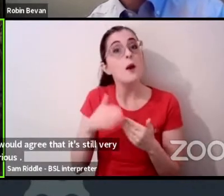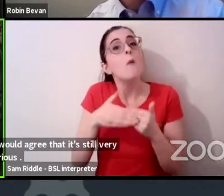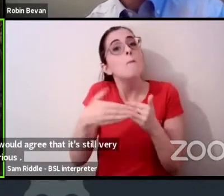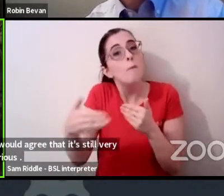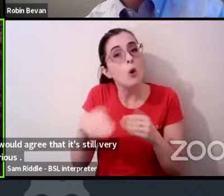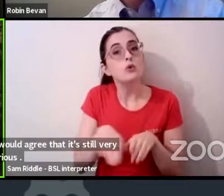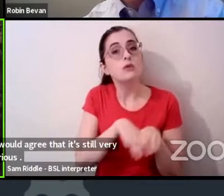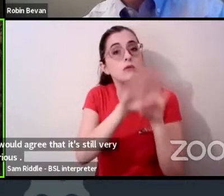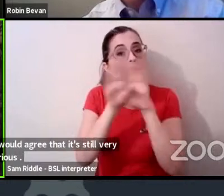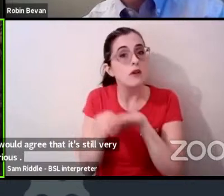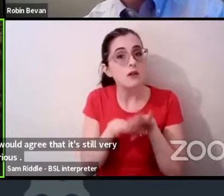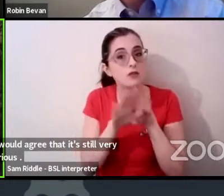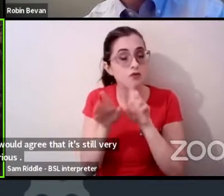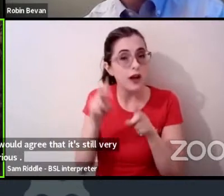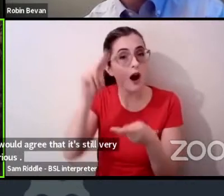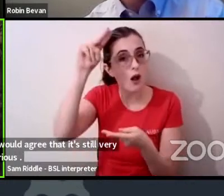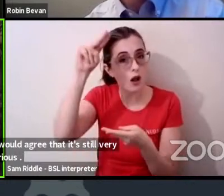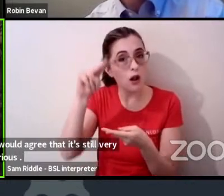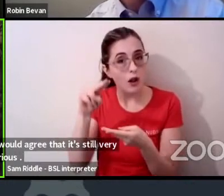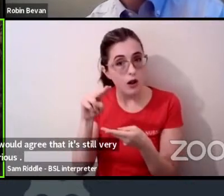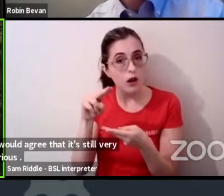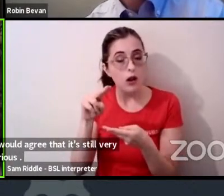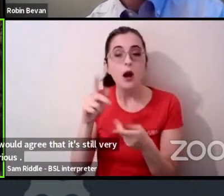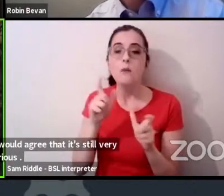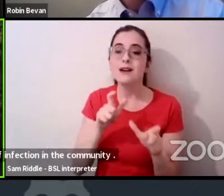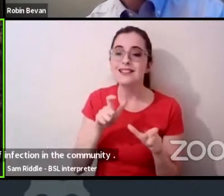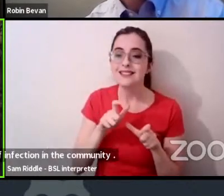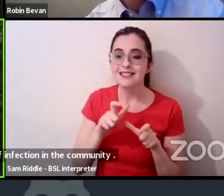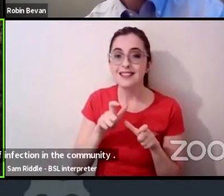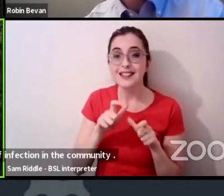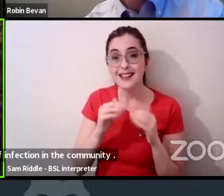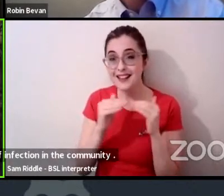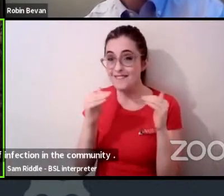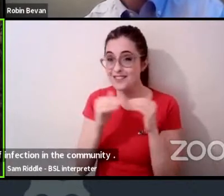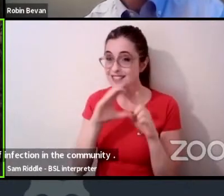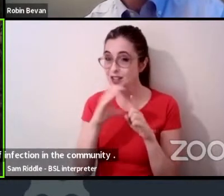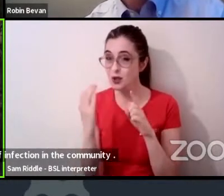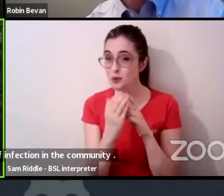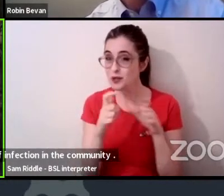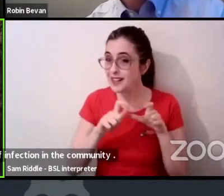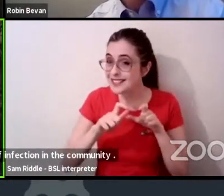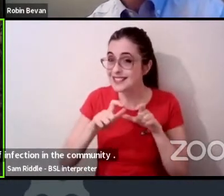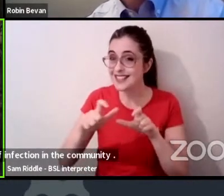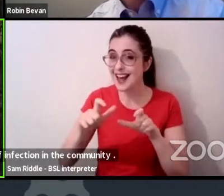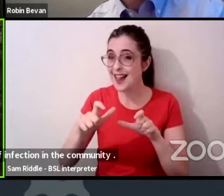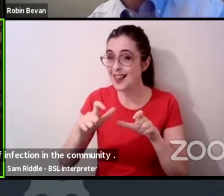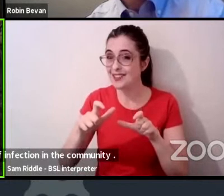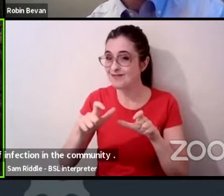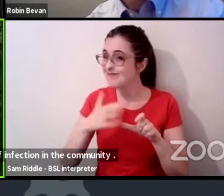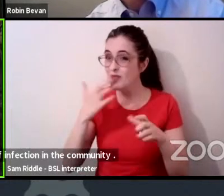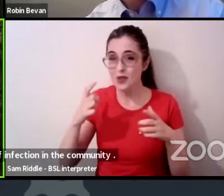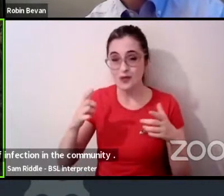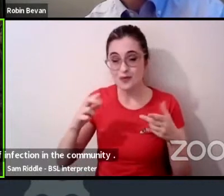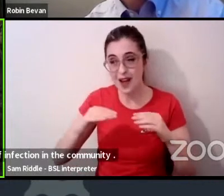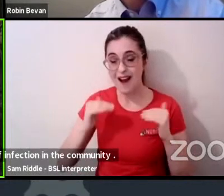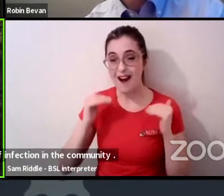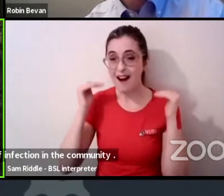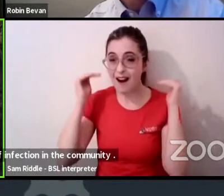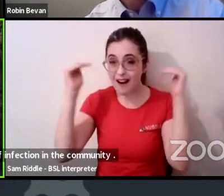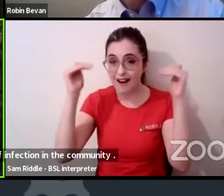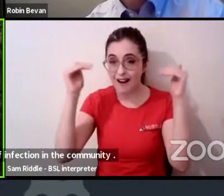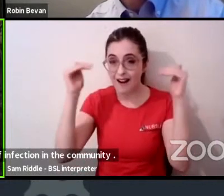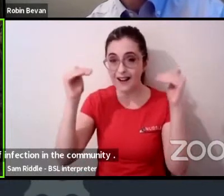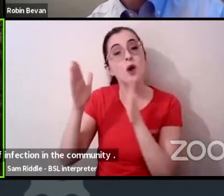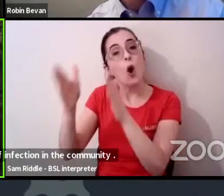but in most of the country they're falling. But levels in the community are still uncomfortably high. Hospitalization